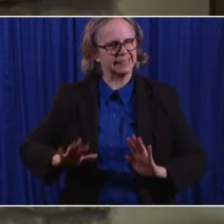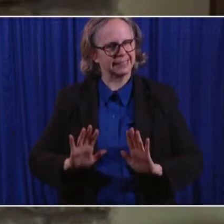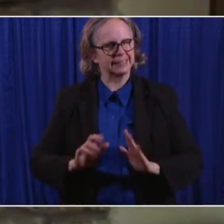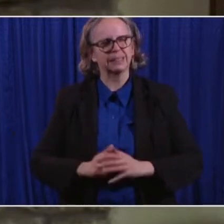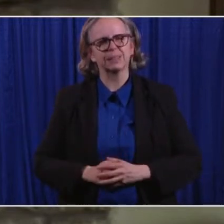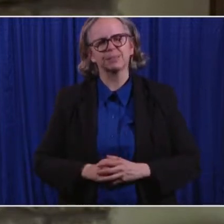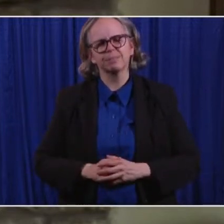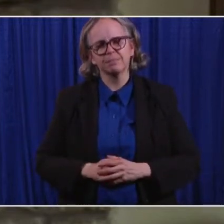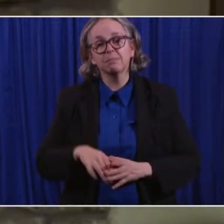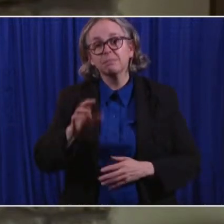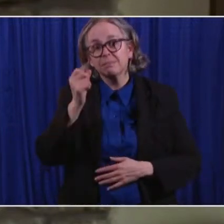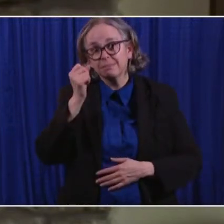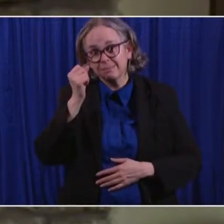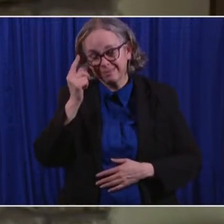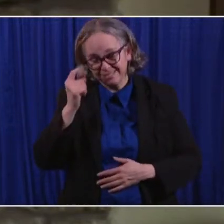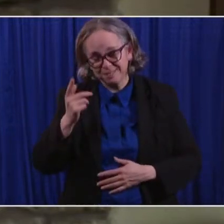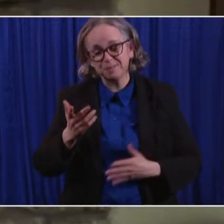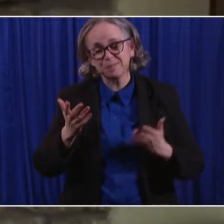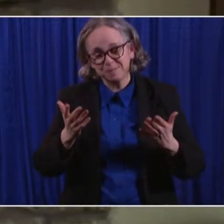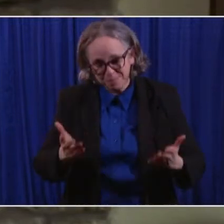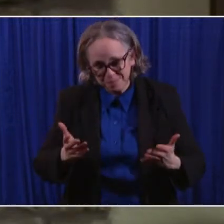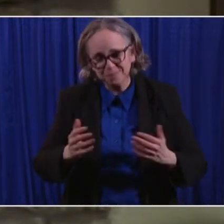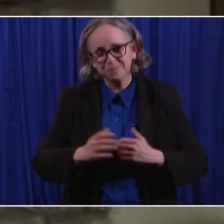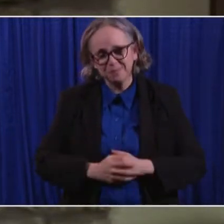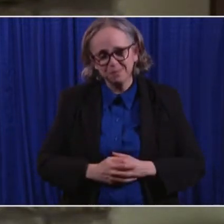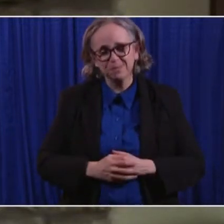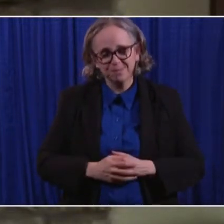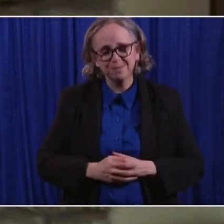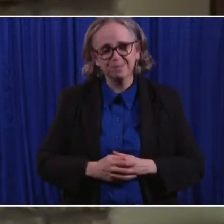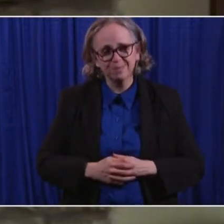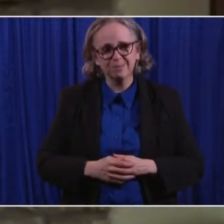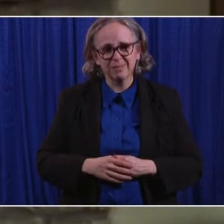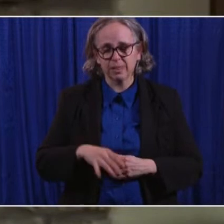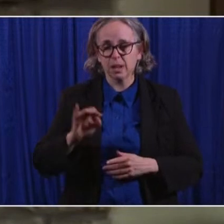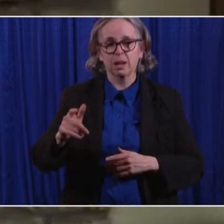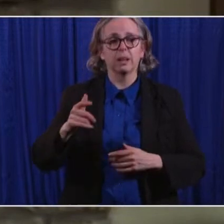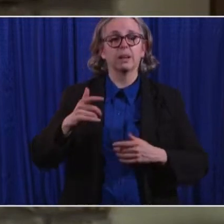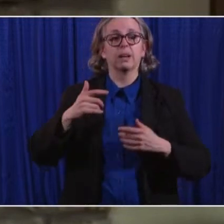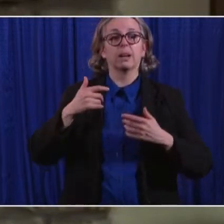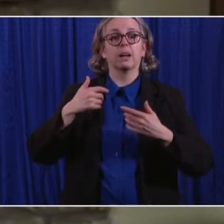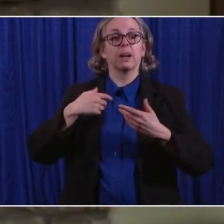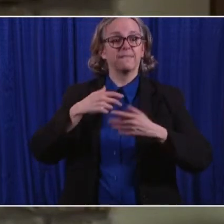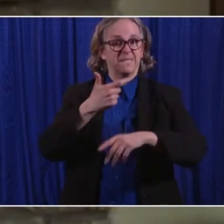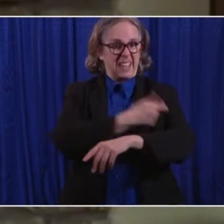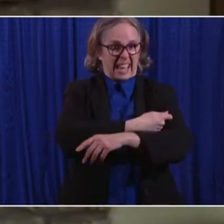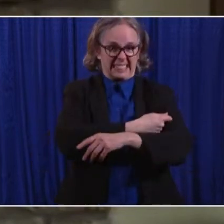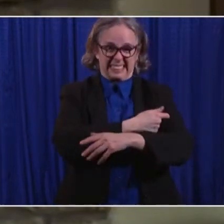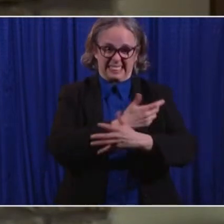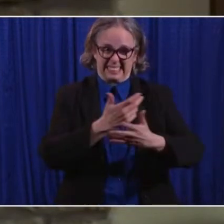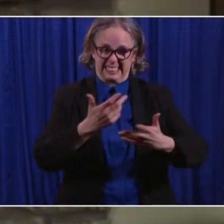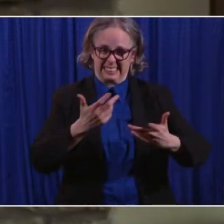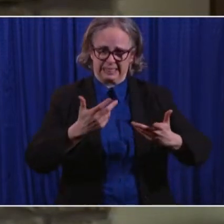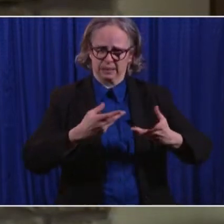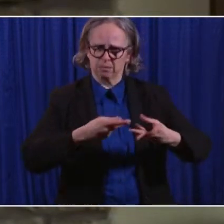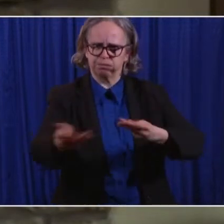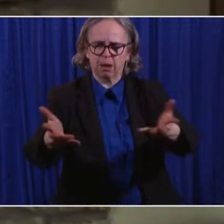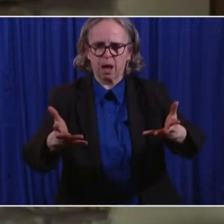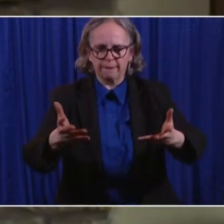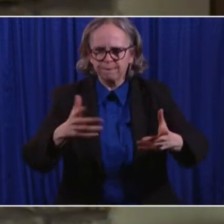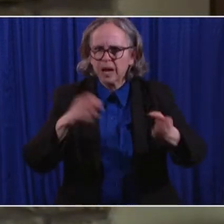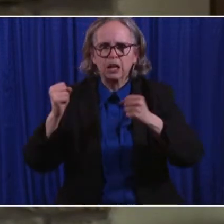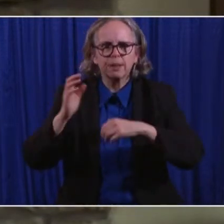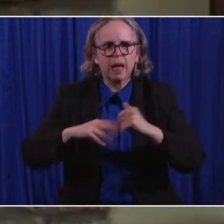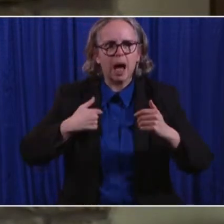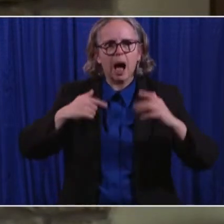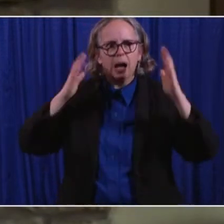we are moving a lot faster than we were. And of course, that's because more vaccine is coming into the state of Ohio.